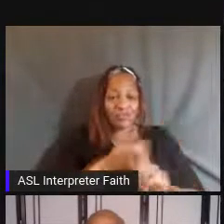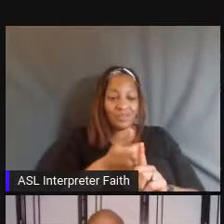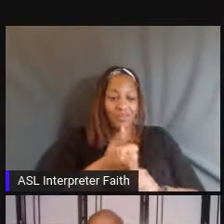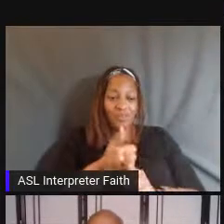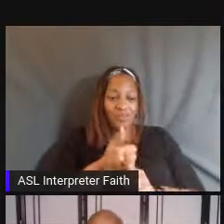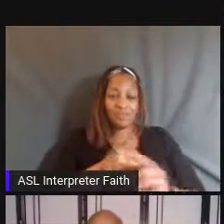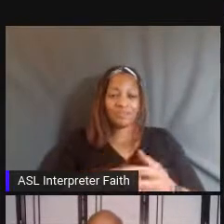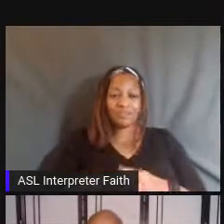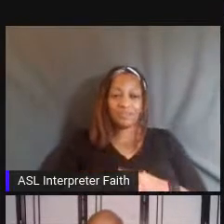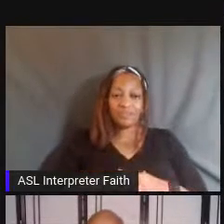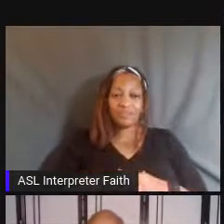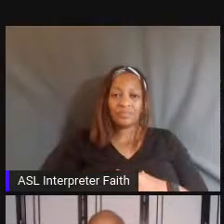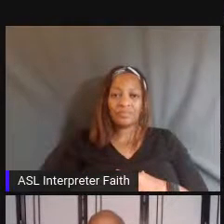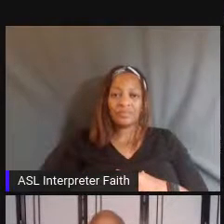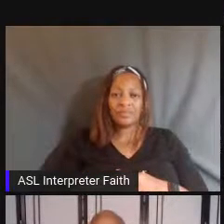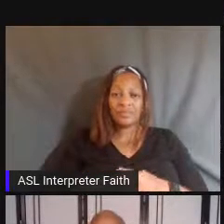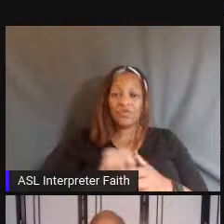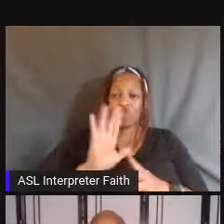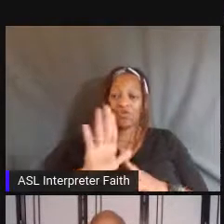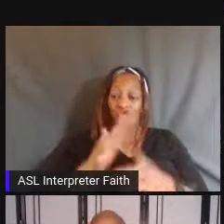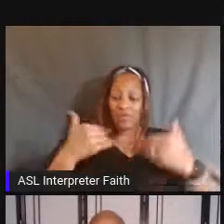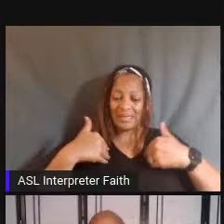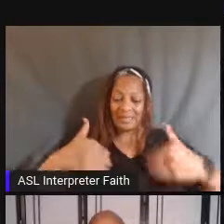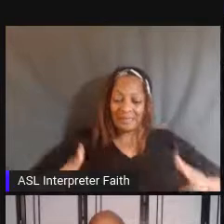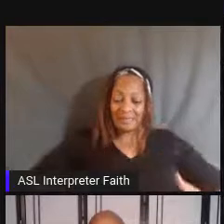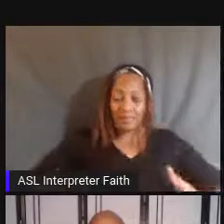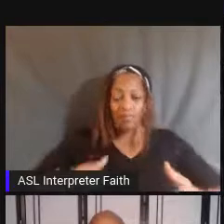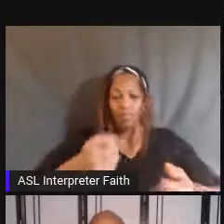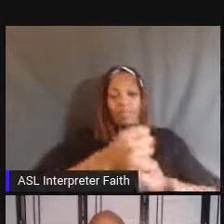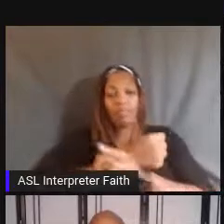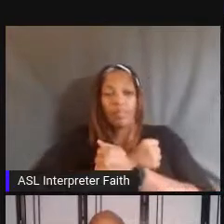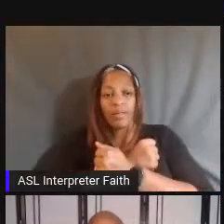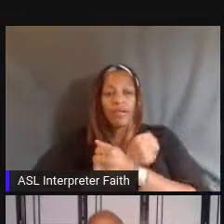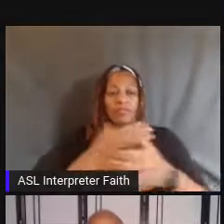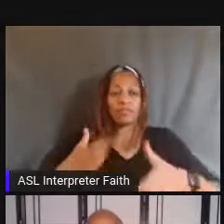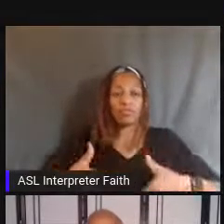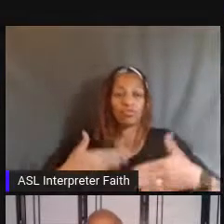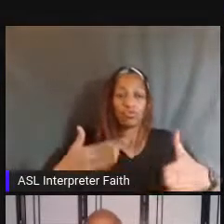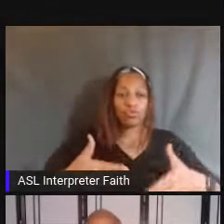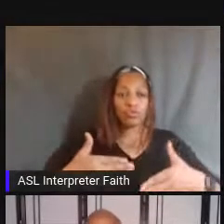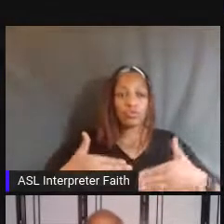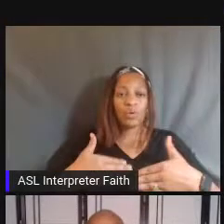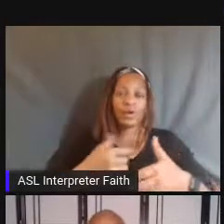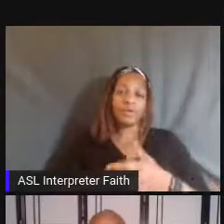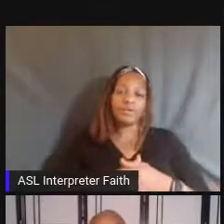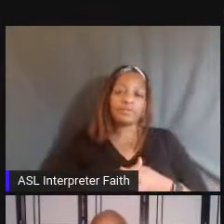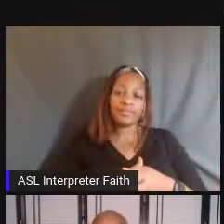the very temple, the very love, the very joy, the very oneness of.